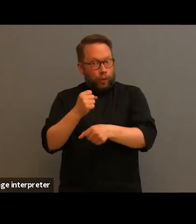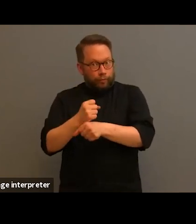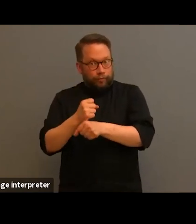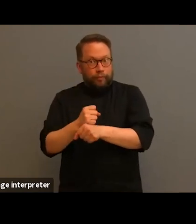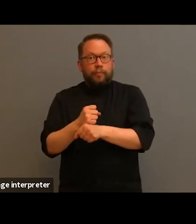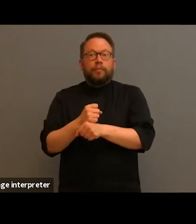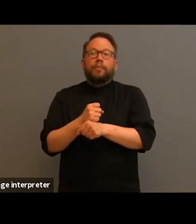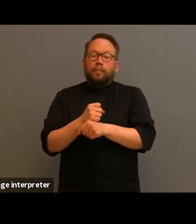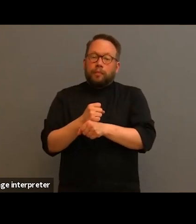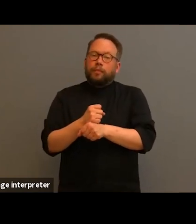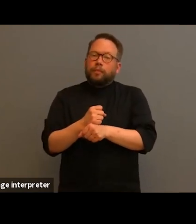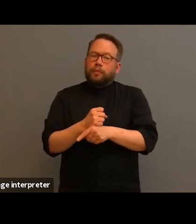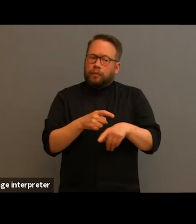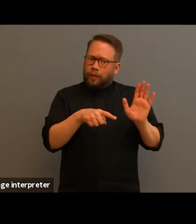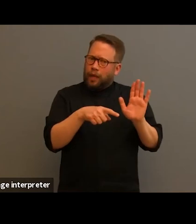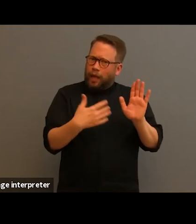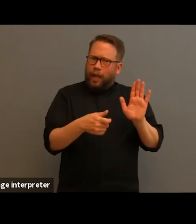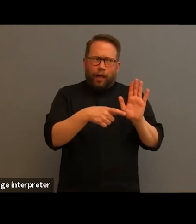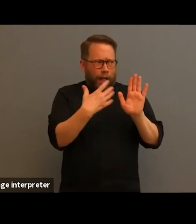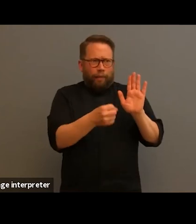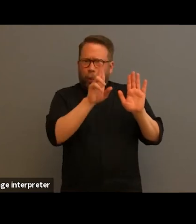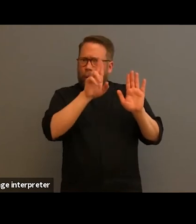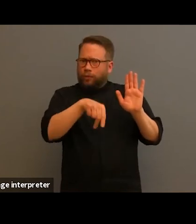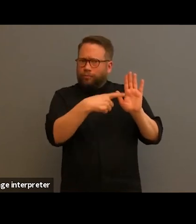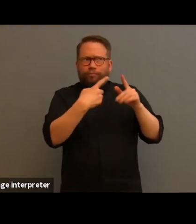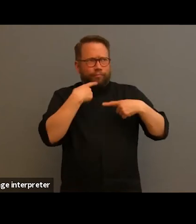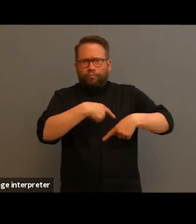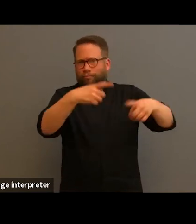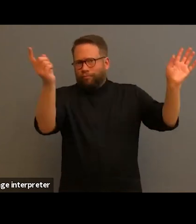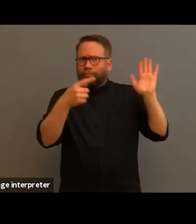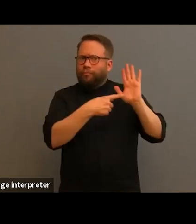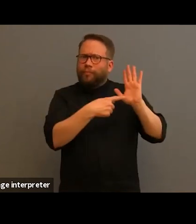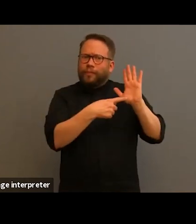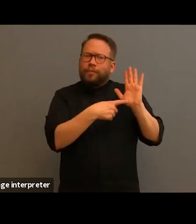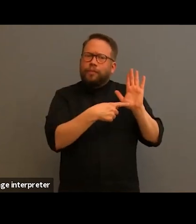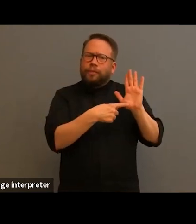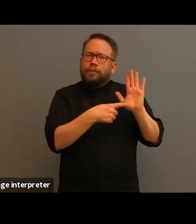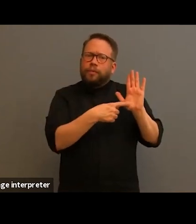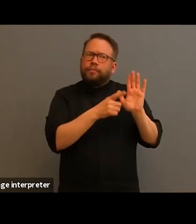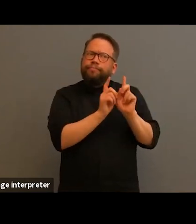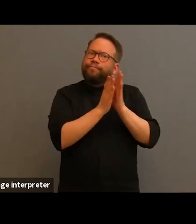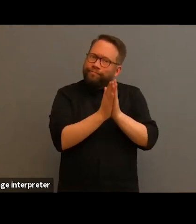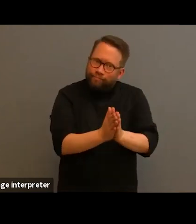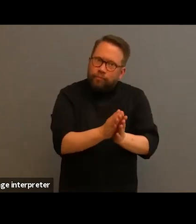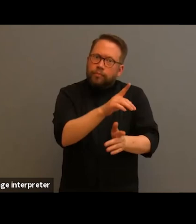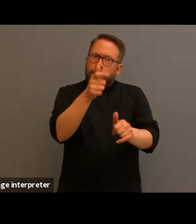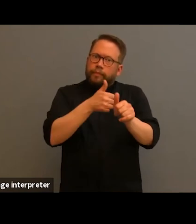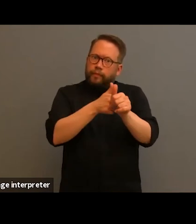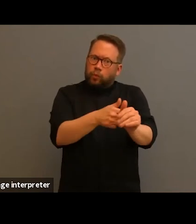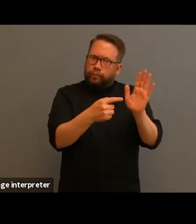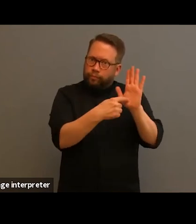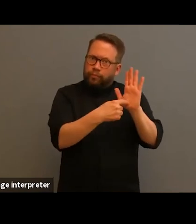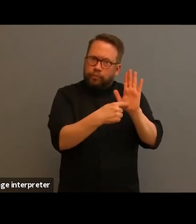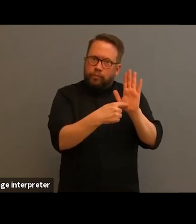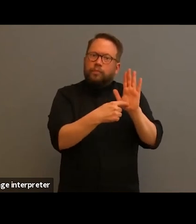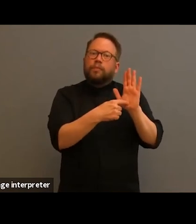on Economic, Social and Cultural Rights in their general comments 18. The CRPD's